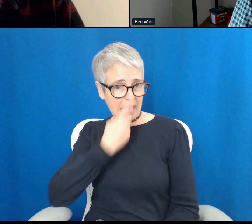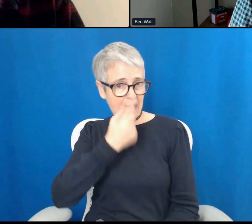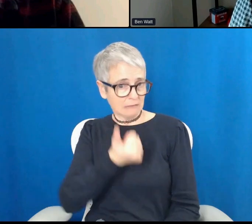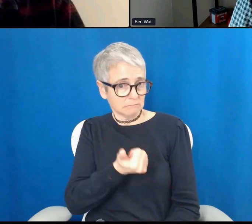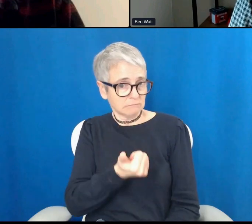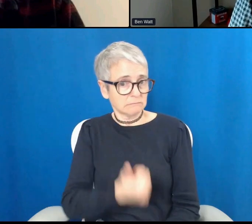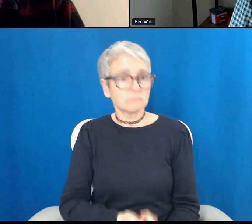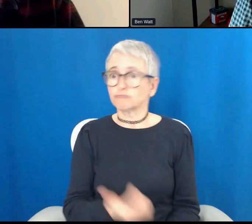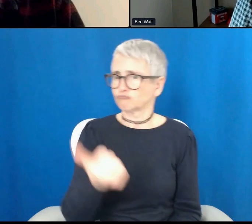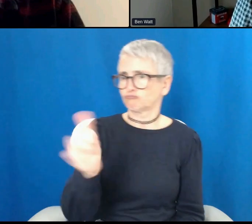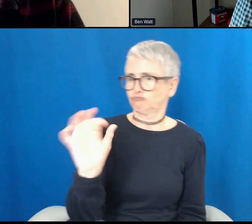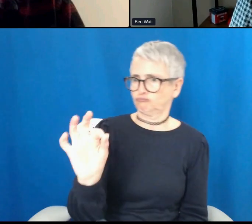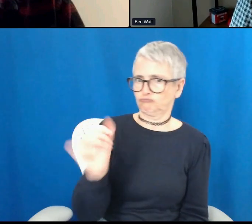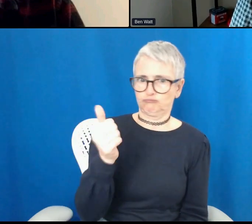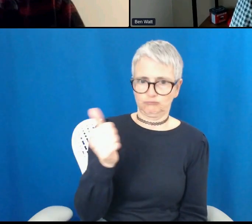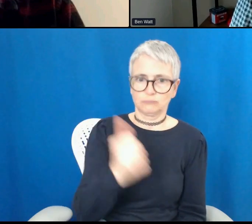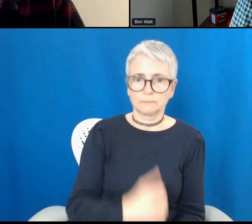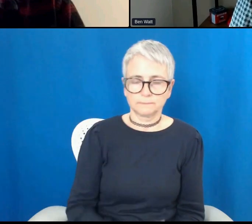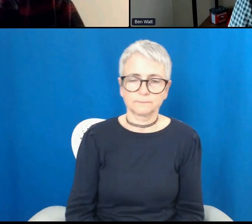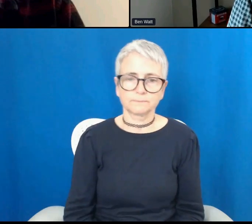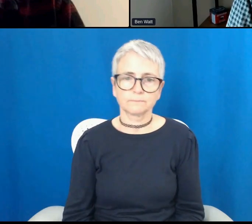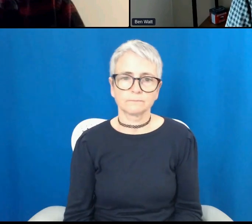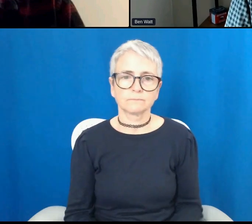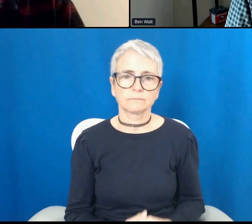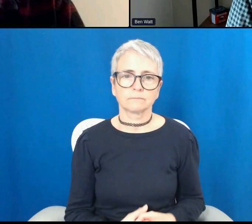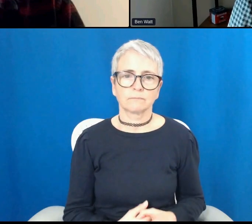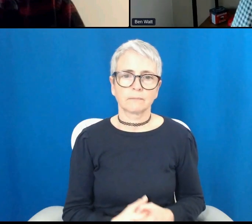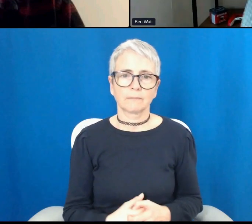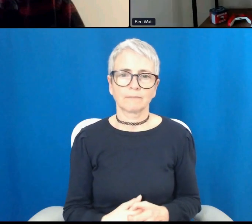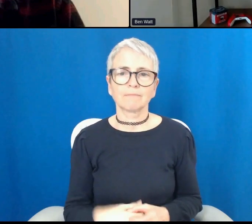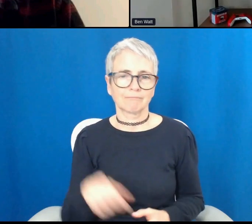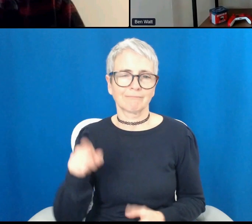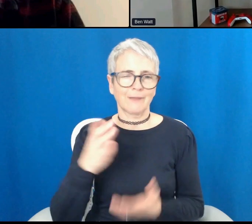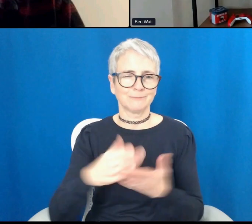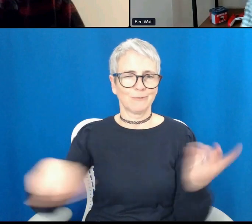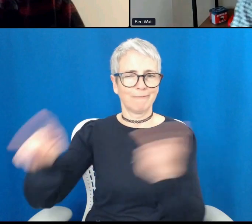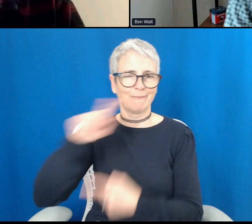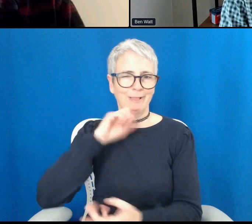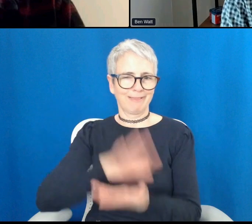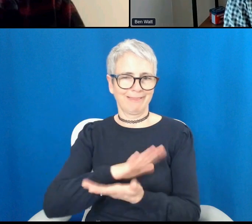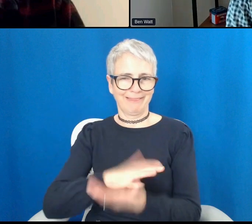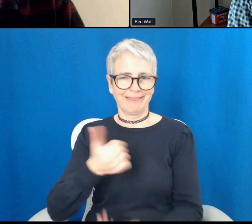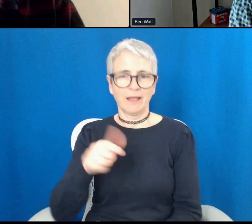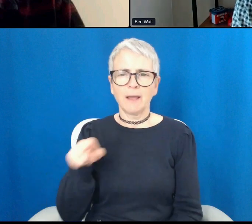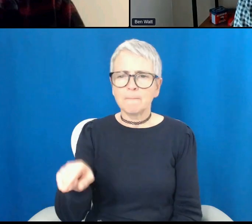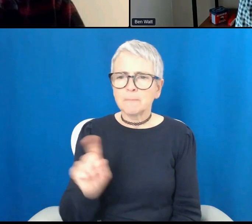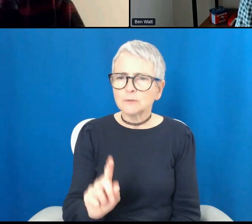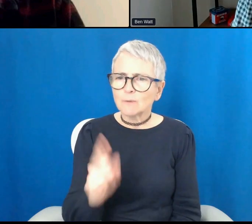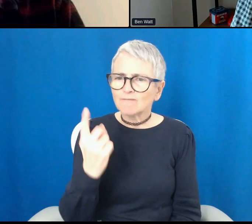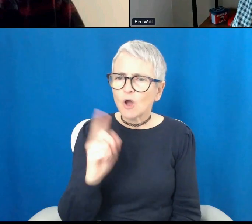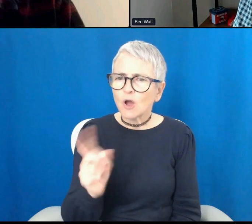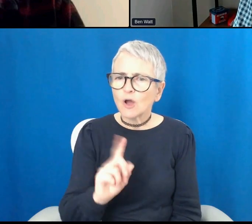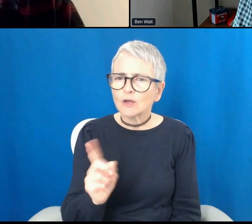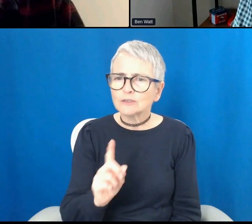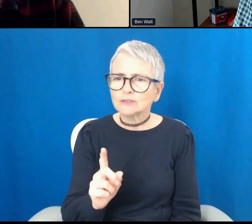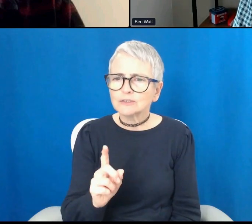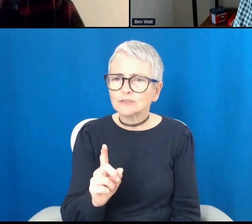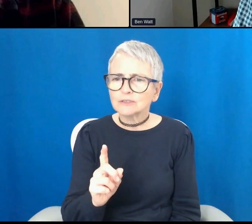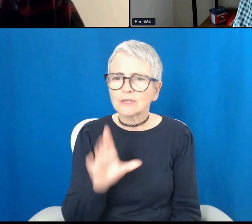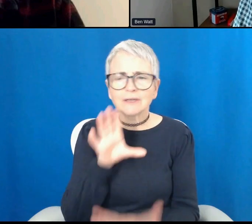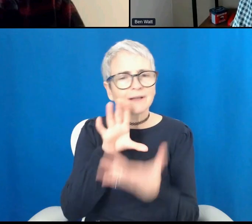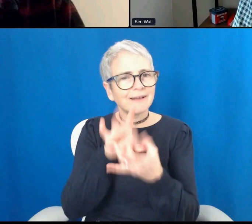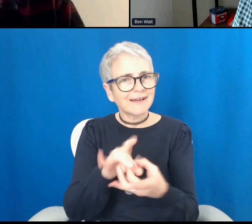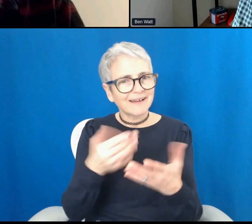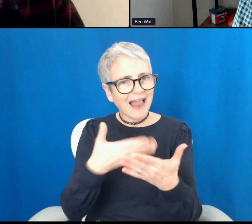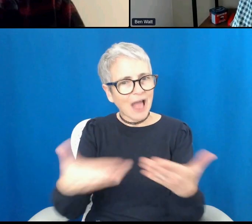well. That would be lovely, and I'm sure all our guests would really appreciate that. So the first one I'll just ask you is, it relates to language, a